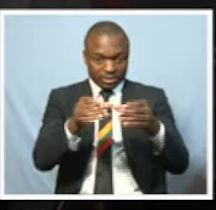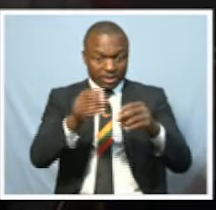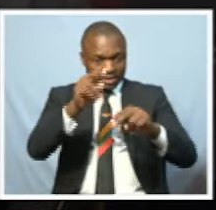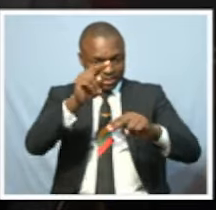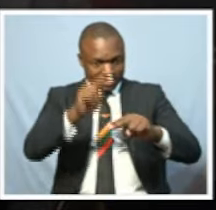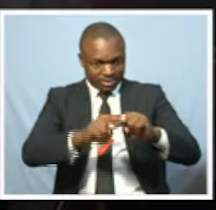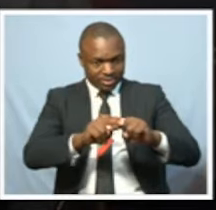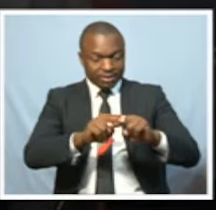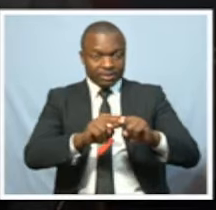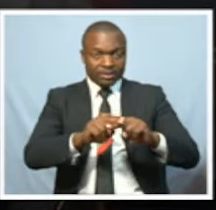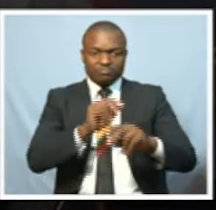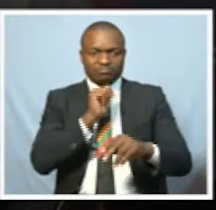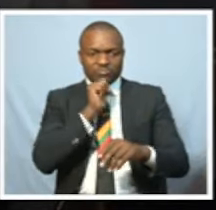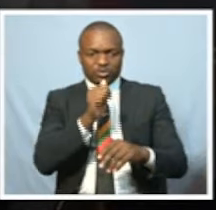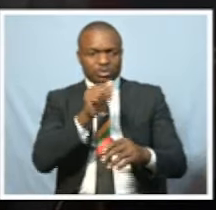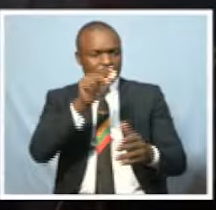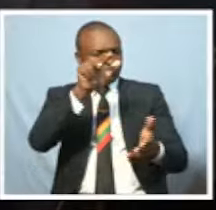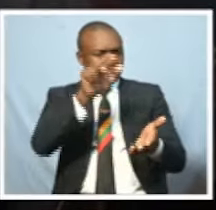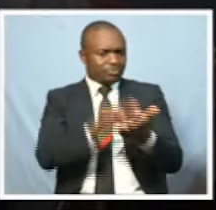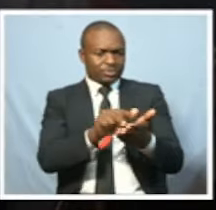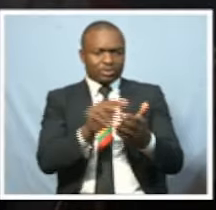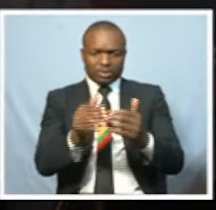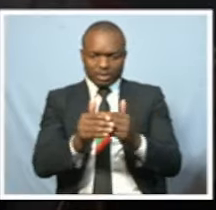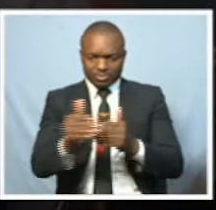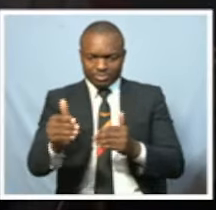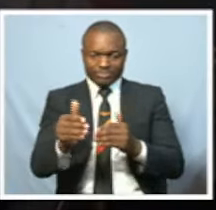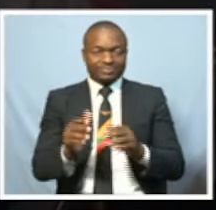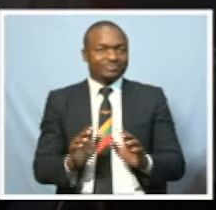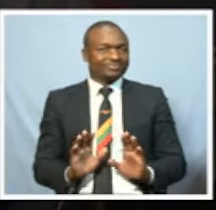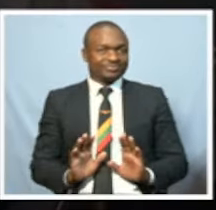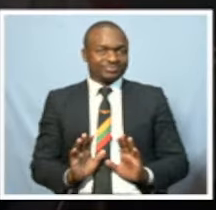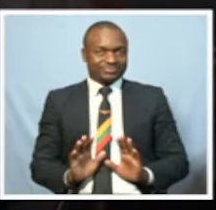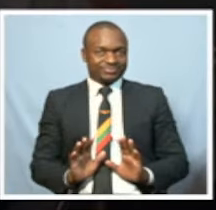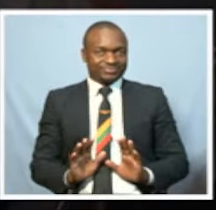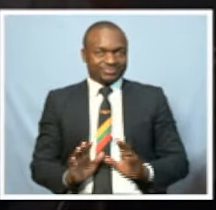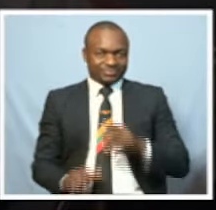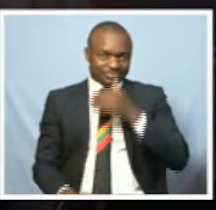sat and they did not approve extension of the contract